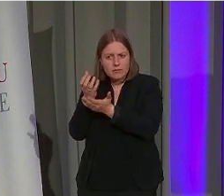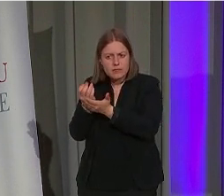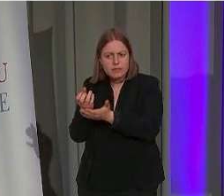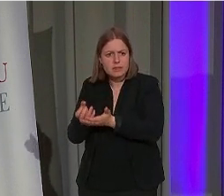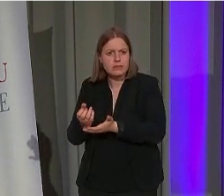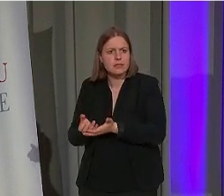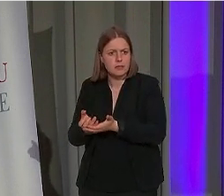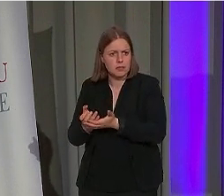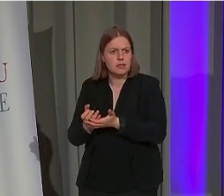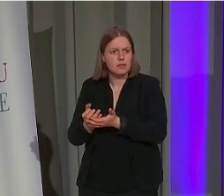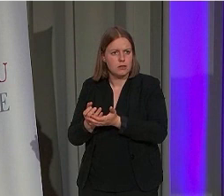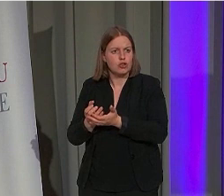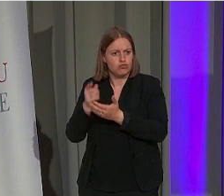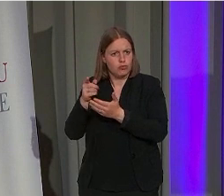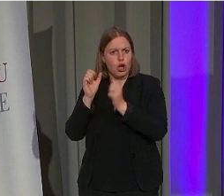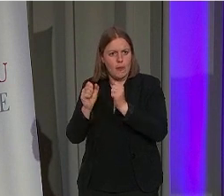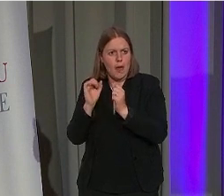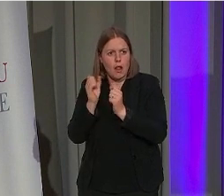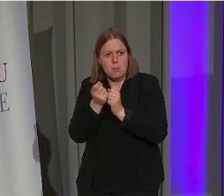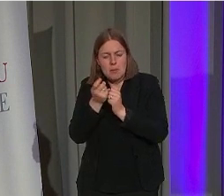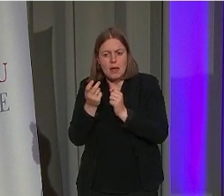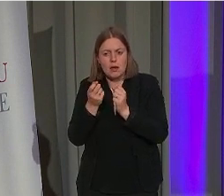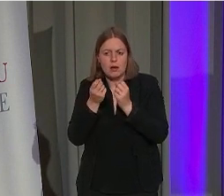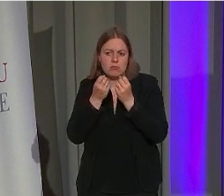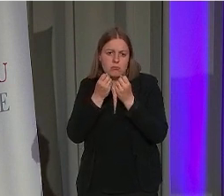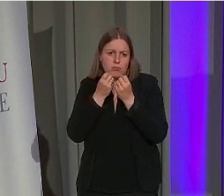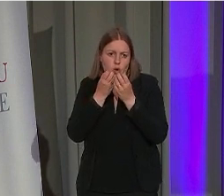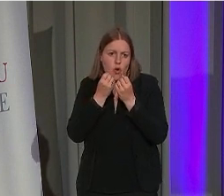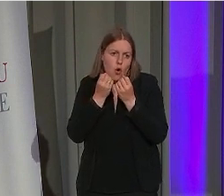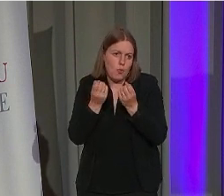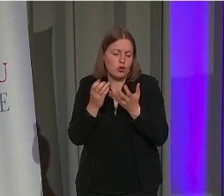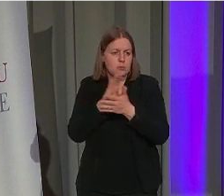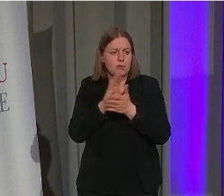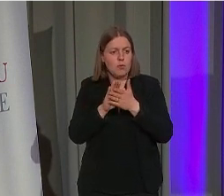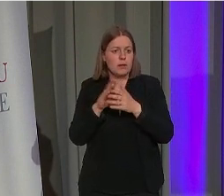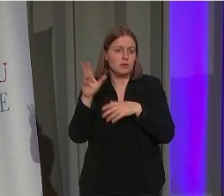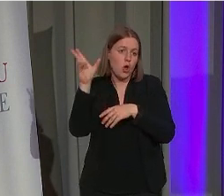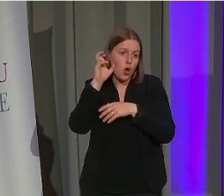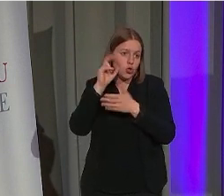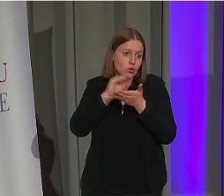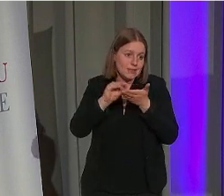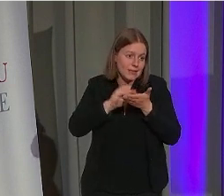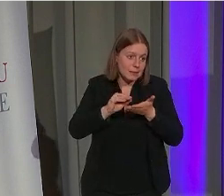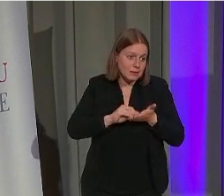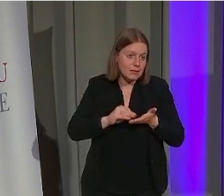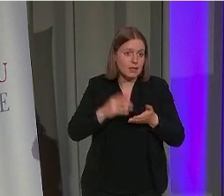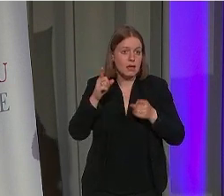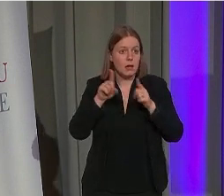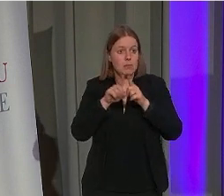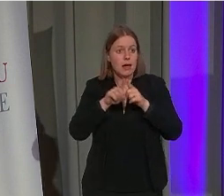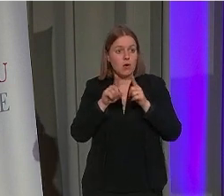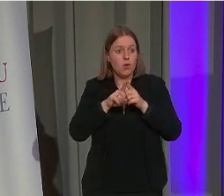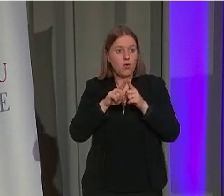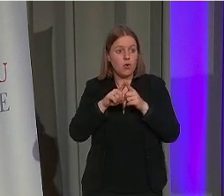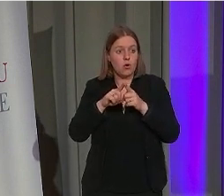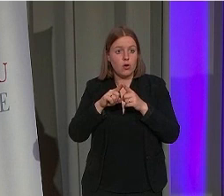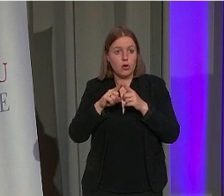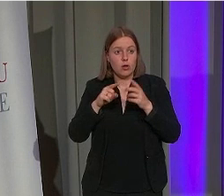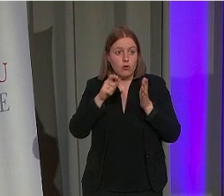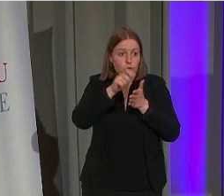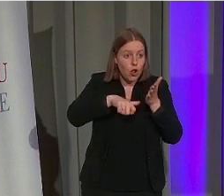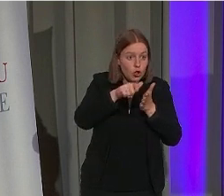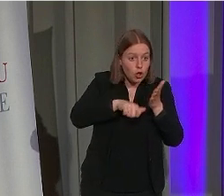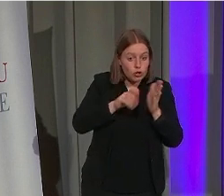of general things thanks to which we can solve a lot of the things that